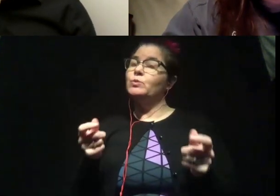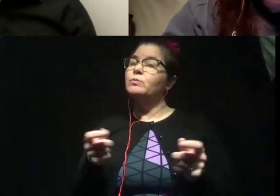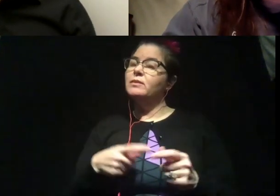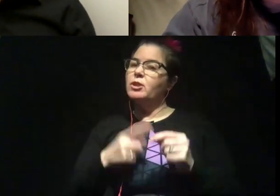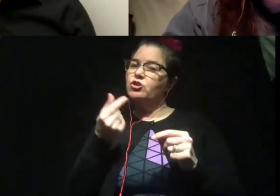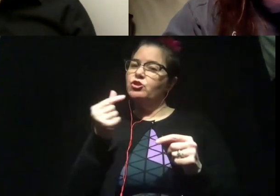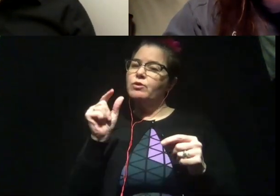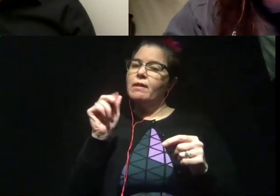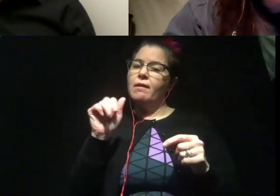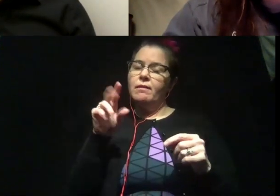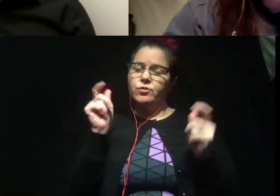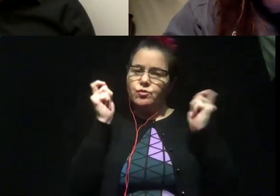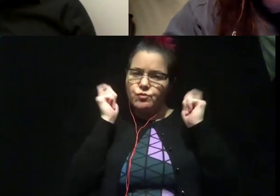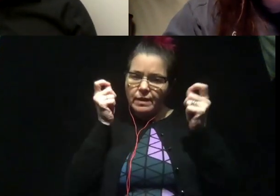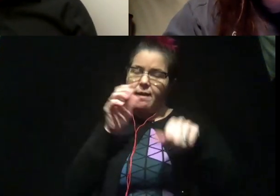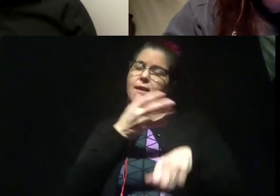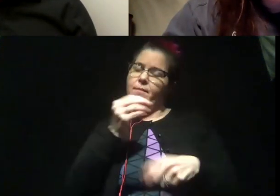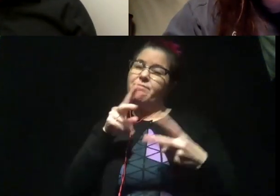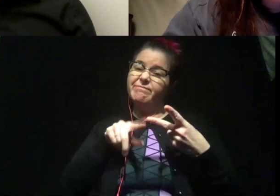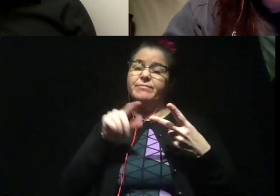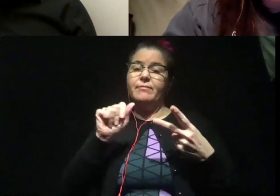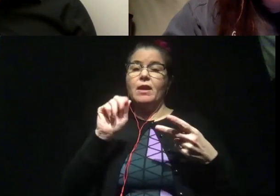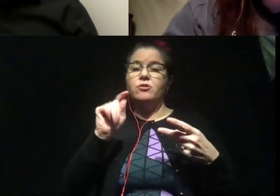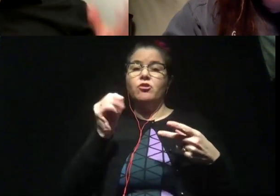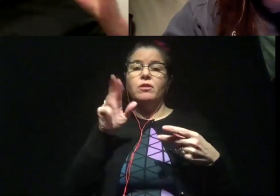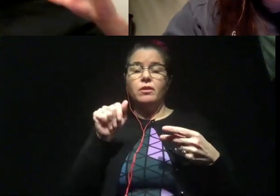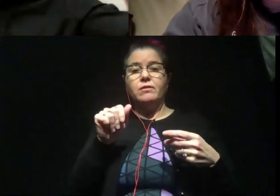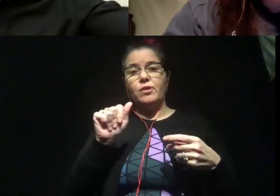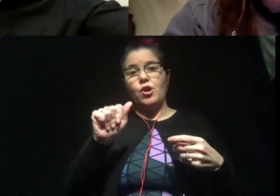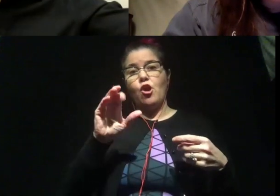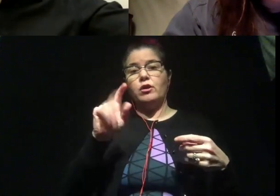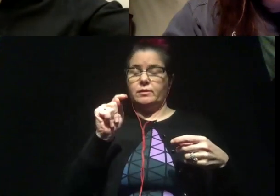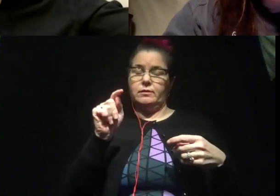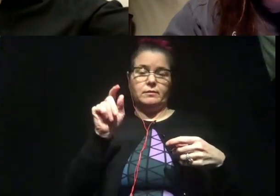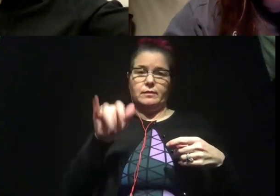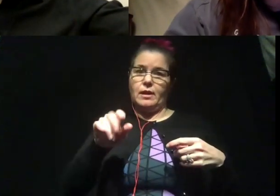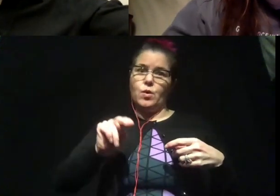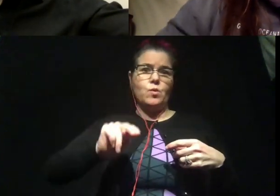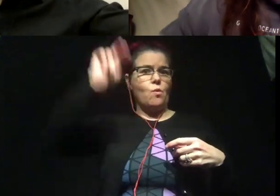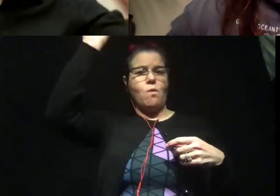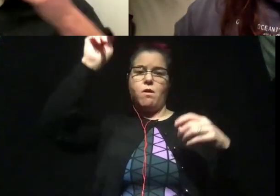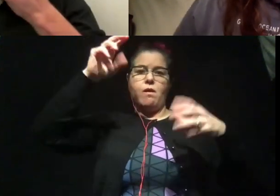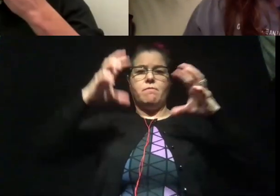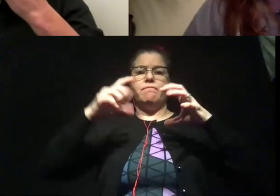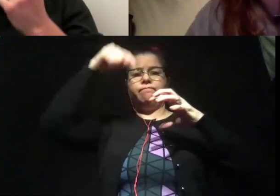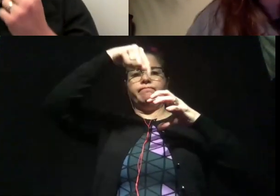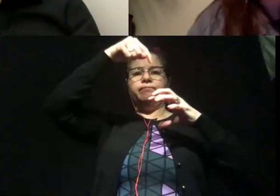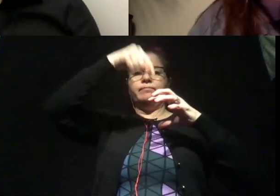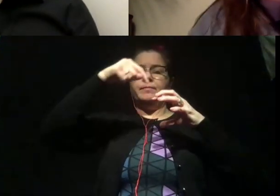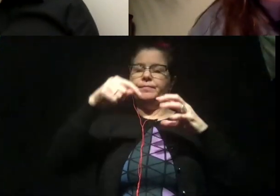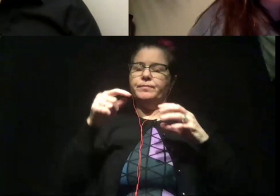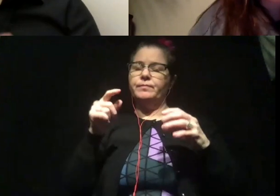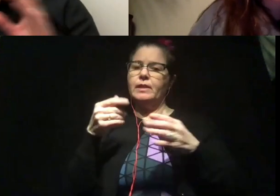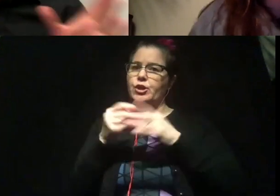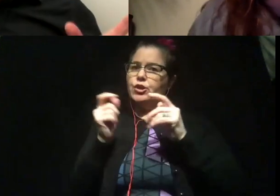and to some extent in Antarctica as well. The Arctic, that's way up towards the North Pole where Greenland sits, has been warming